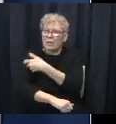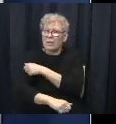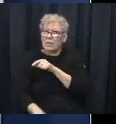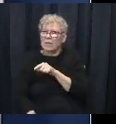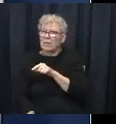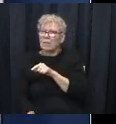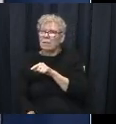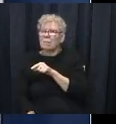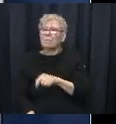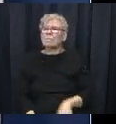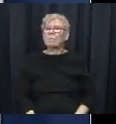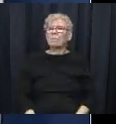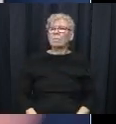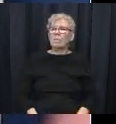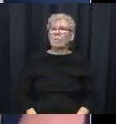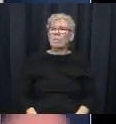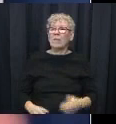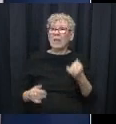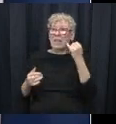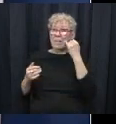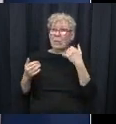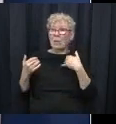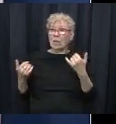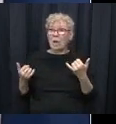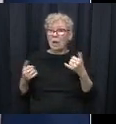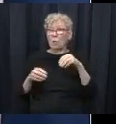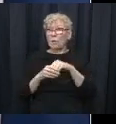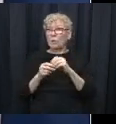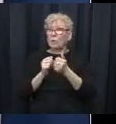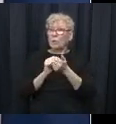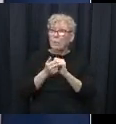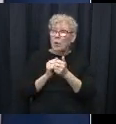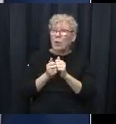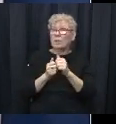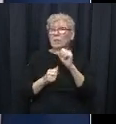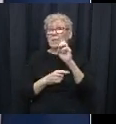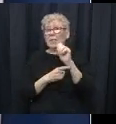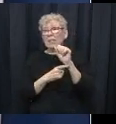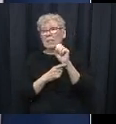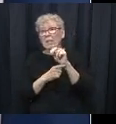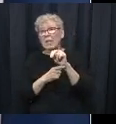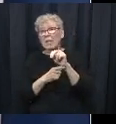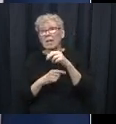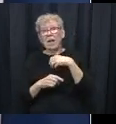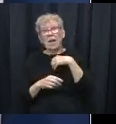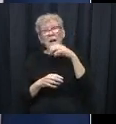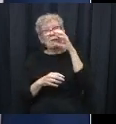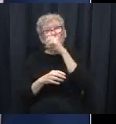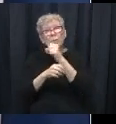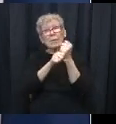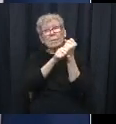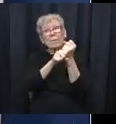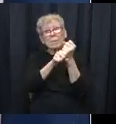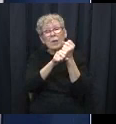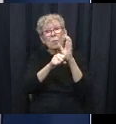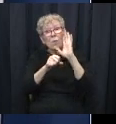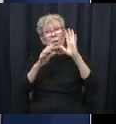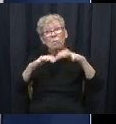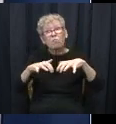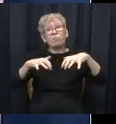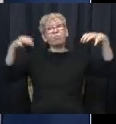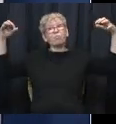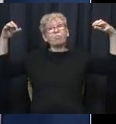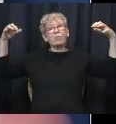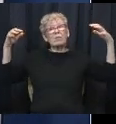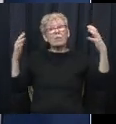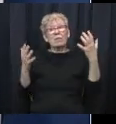in the stadium, probably in a similar way to the way Broncos did. It would be done in a safe way with cohorts. That was actually available